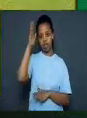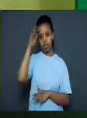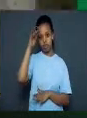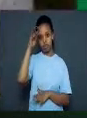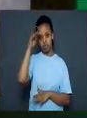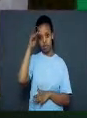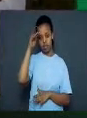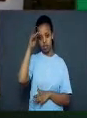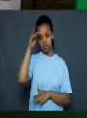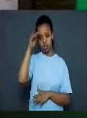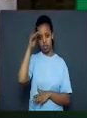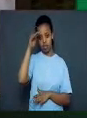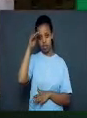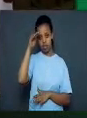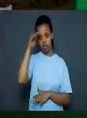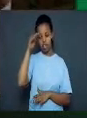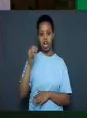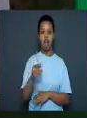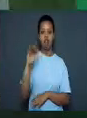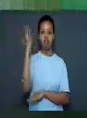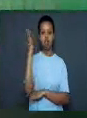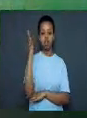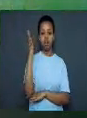rhinoceroses, and wild horses.